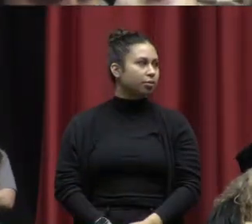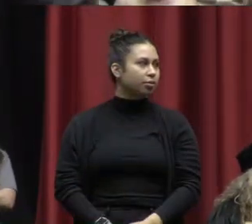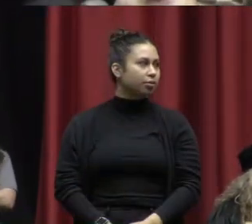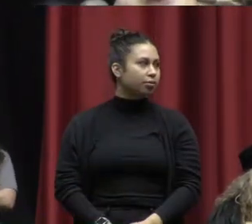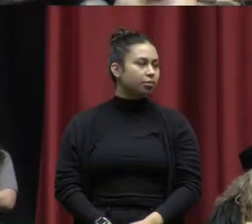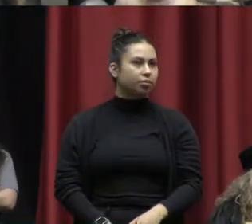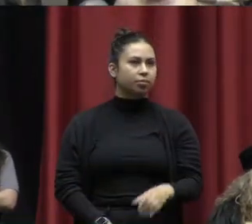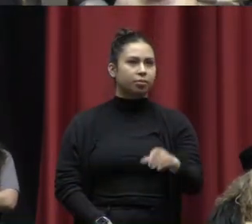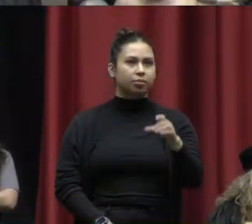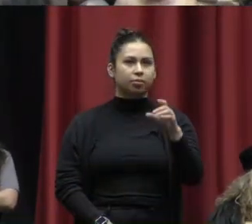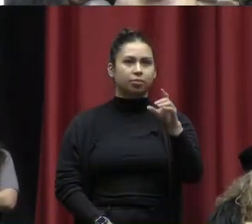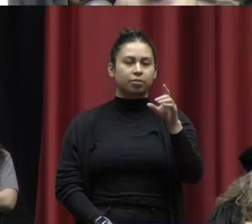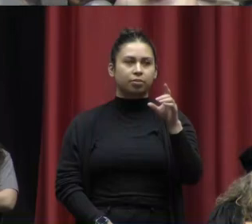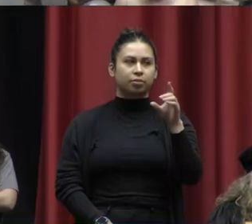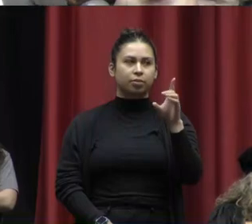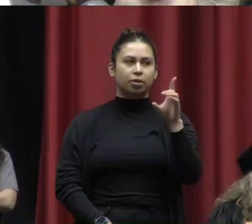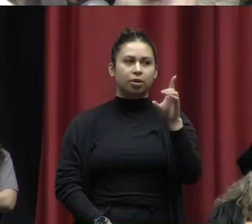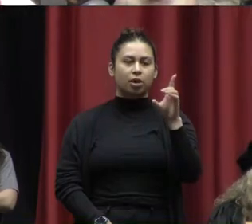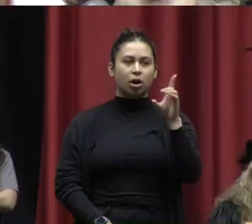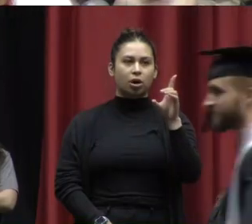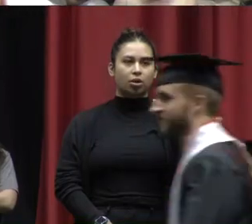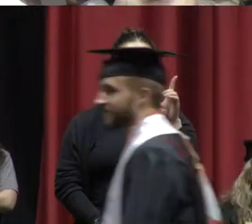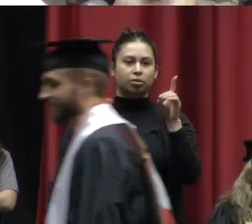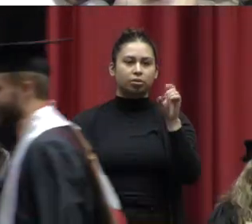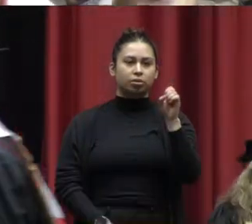Dawson Jarawala.